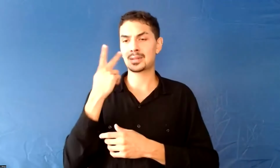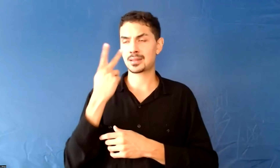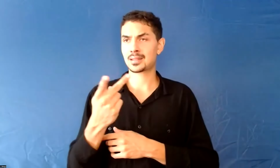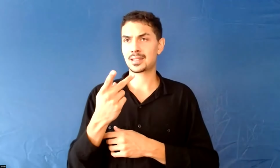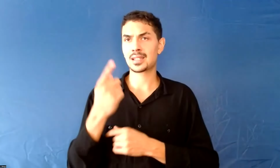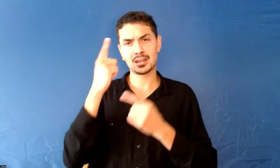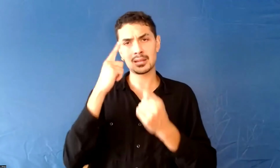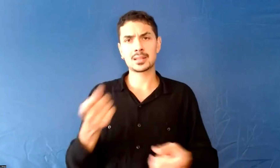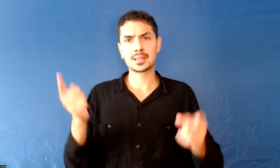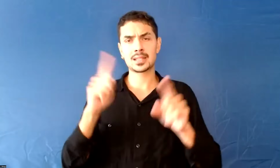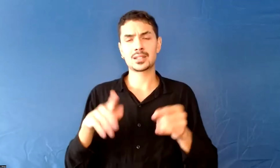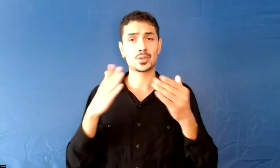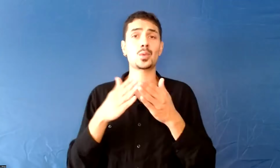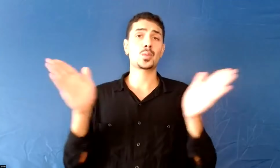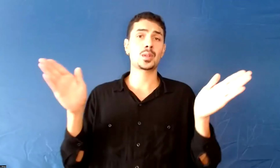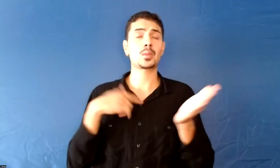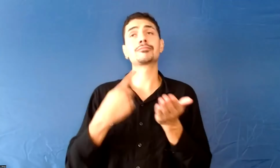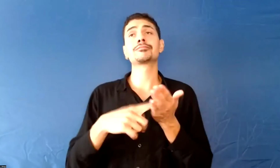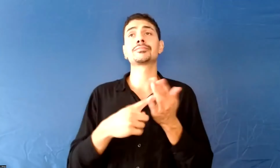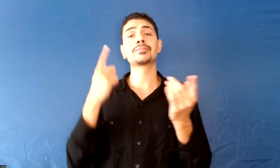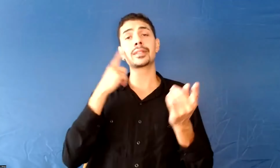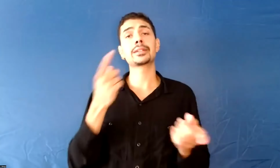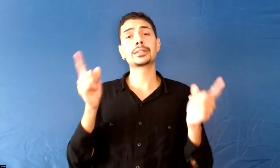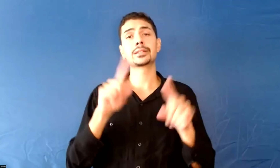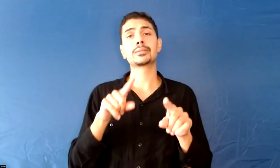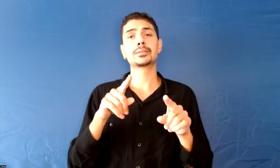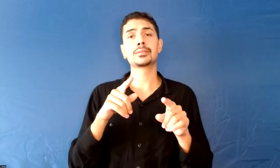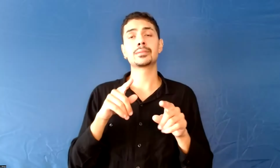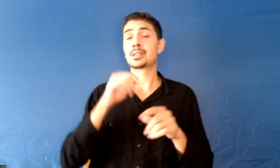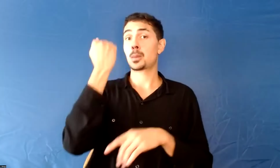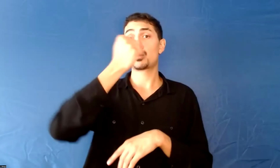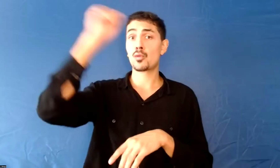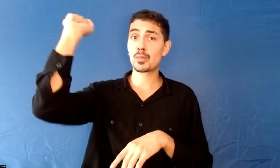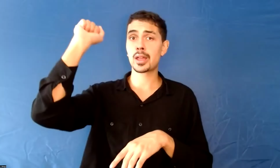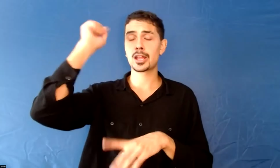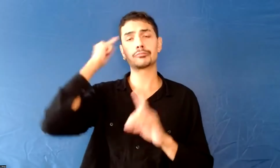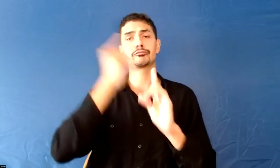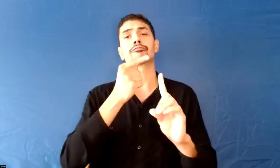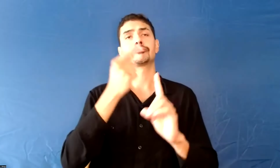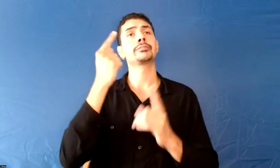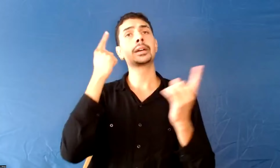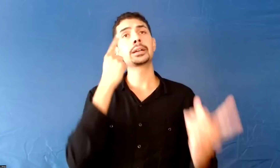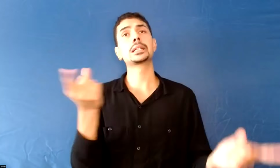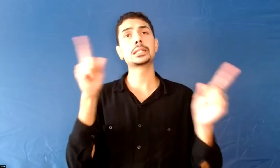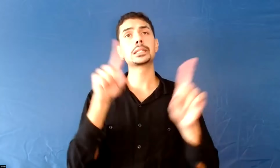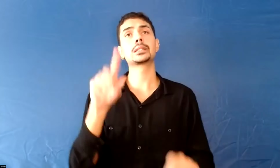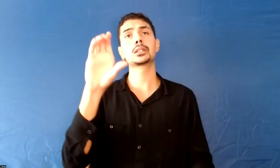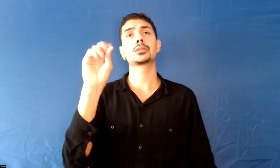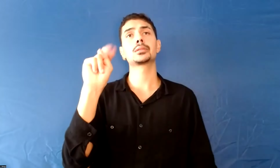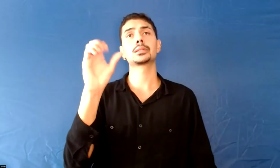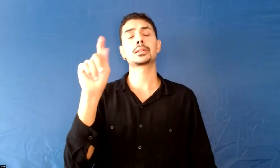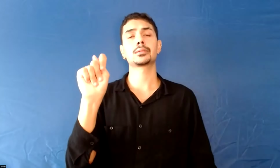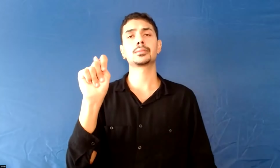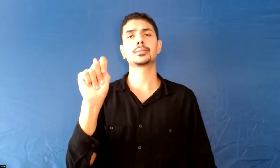consent generally, and the whole movement is talking about consent. One thing that we're missing, if we're going to